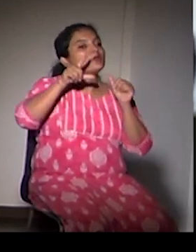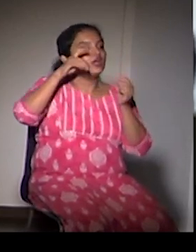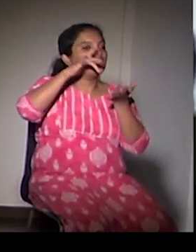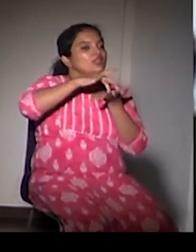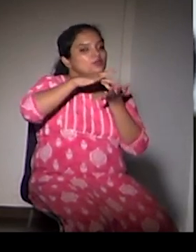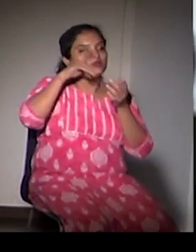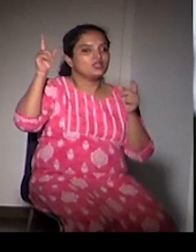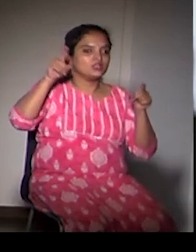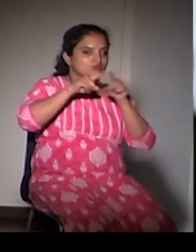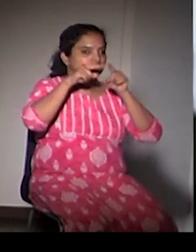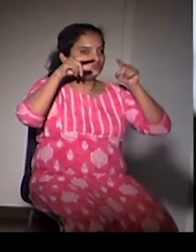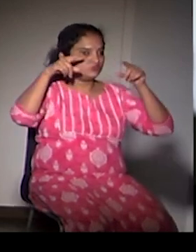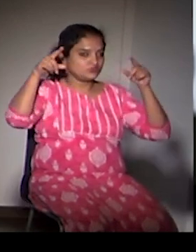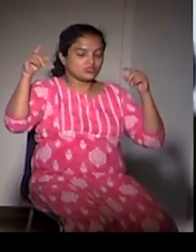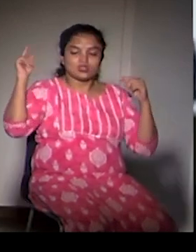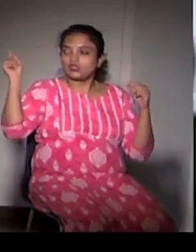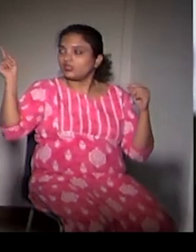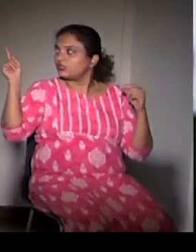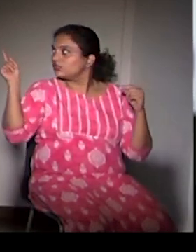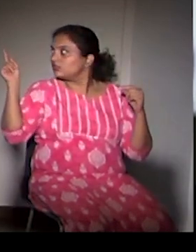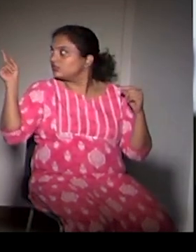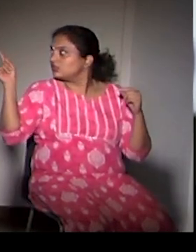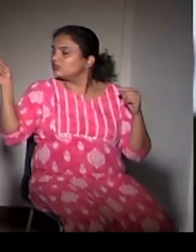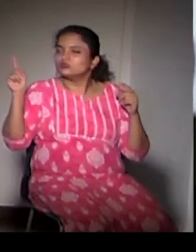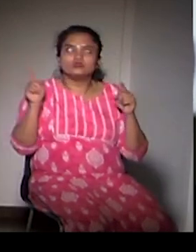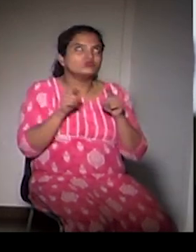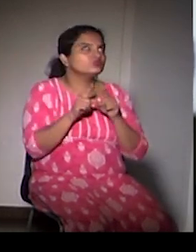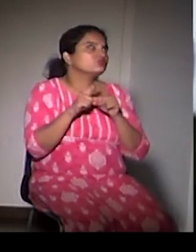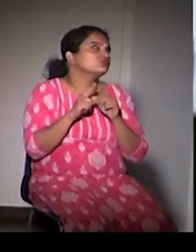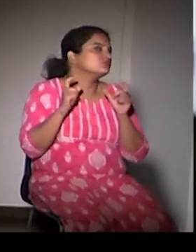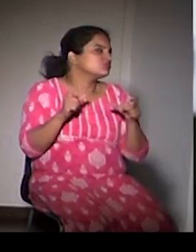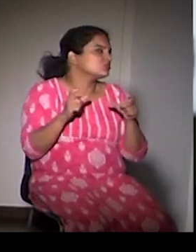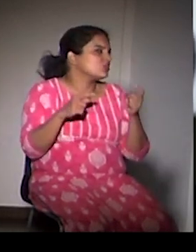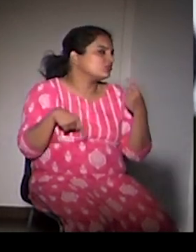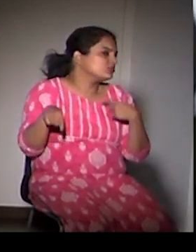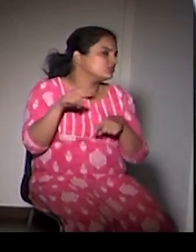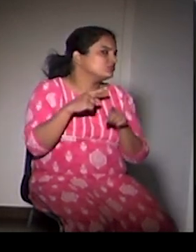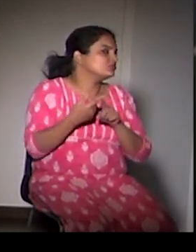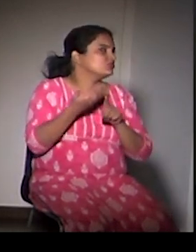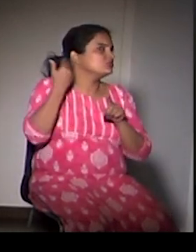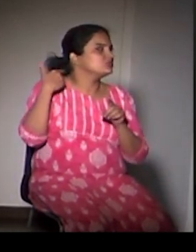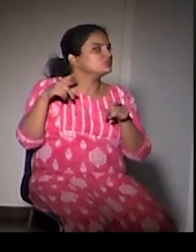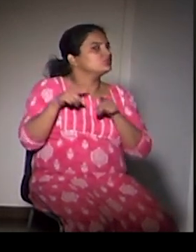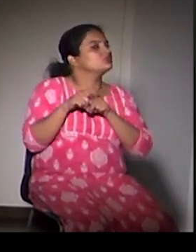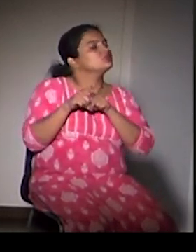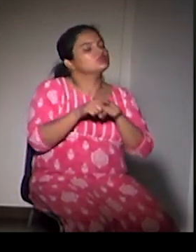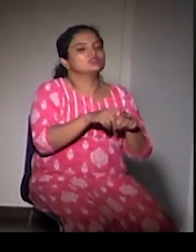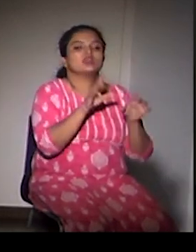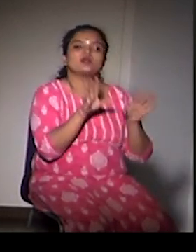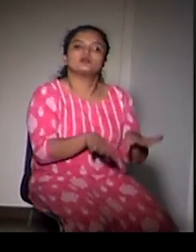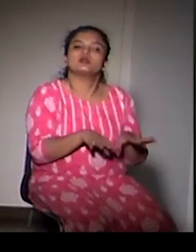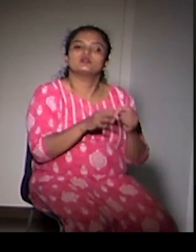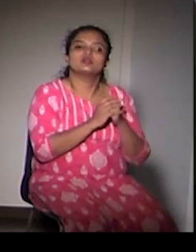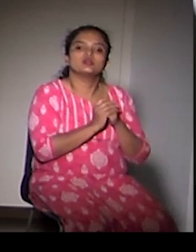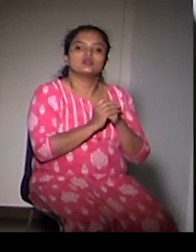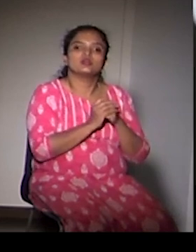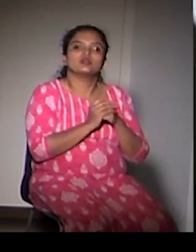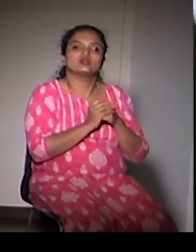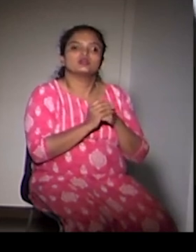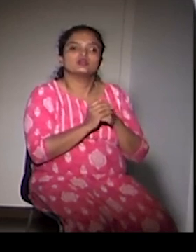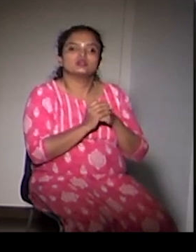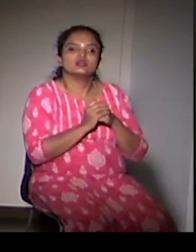as well, which is the other most common colour on the earlier tiled monuments.